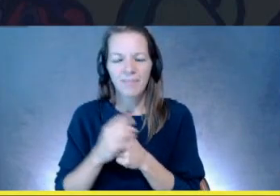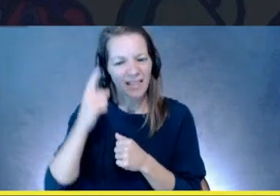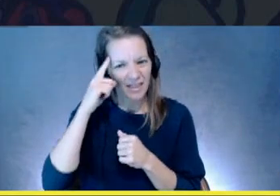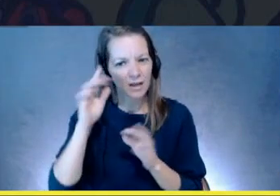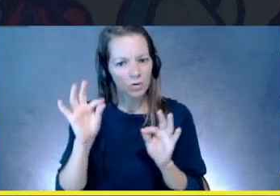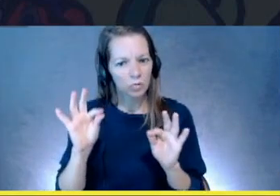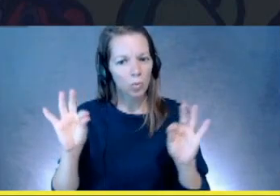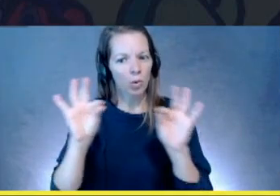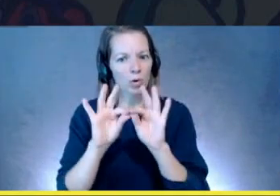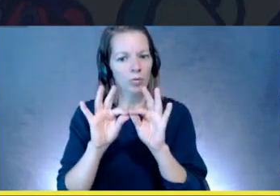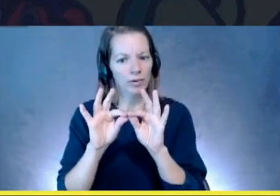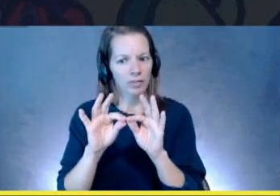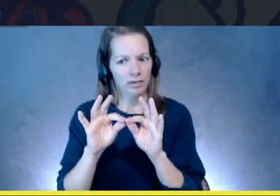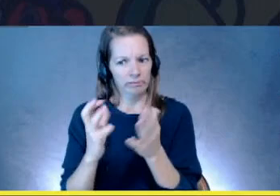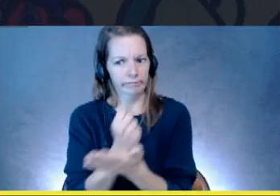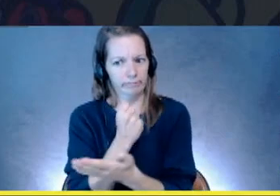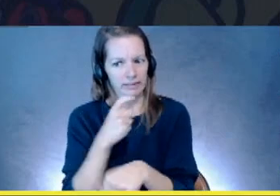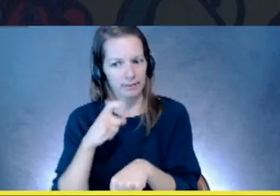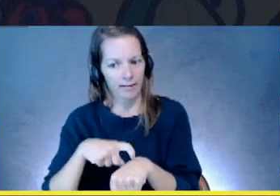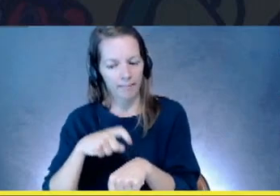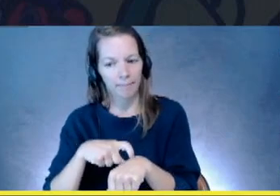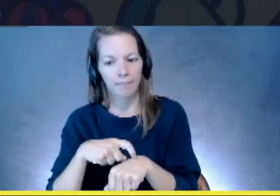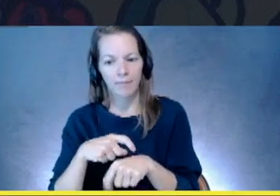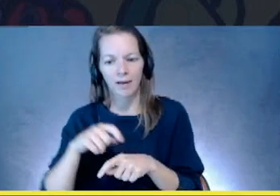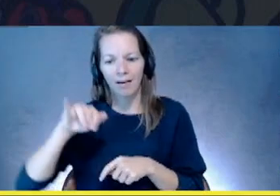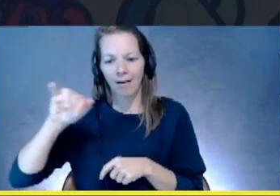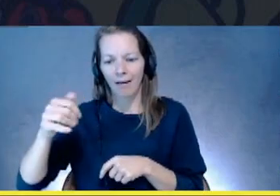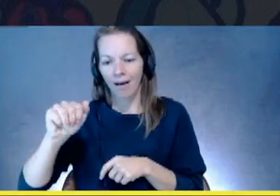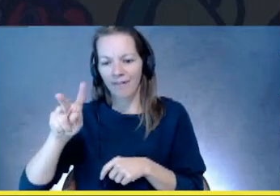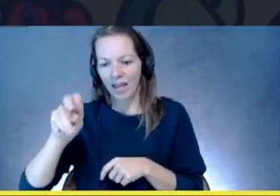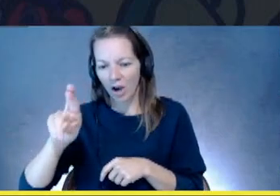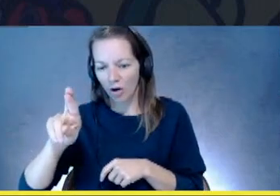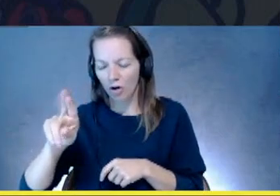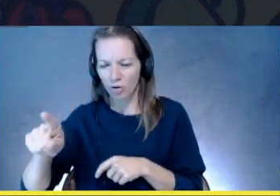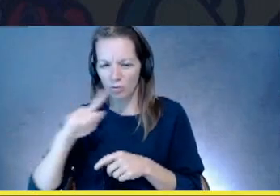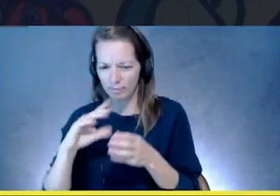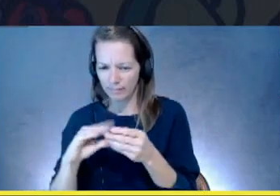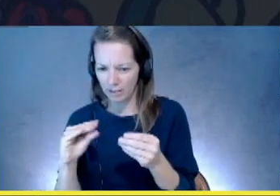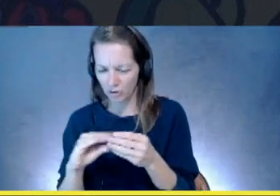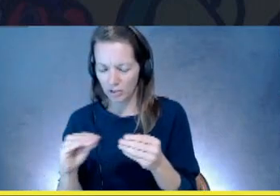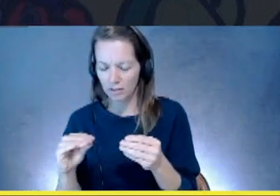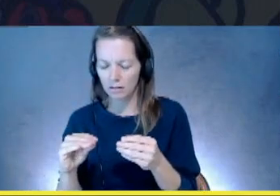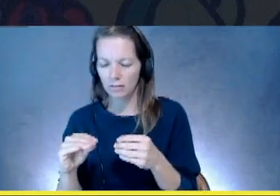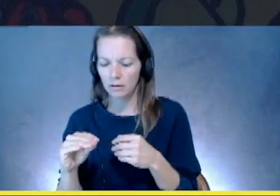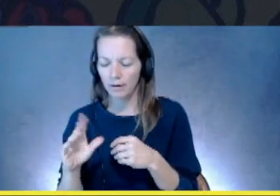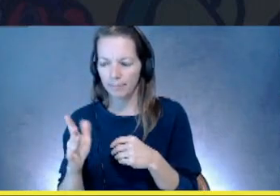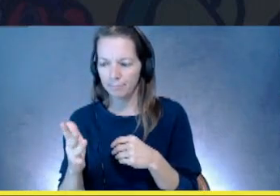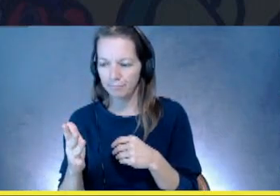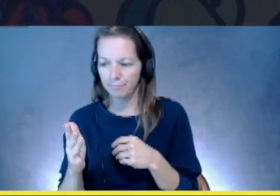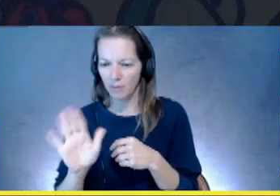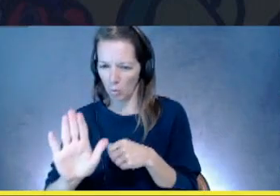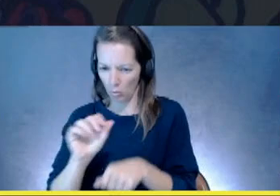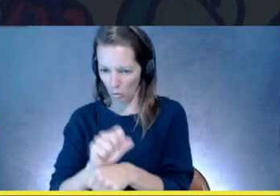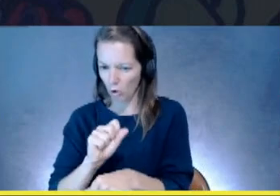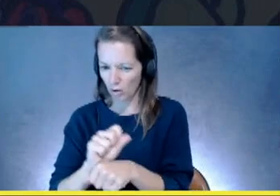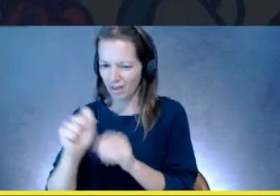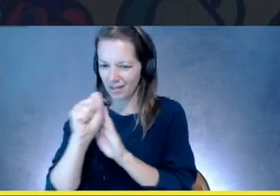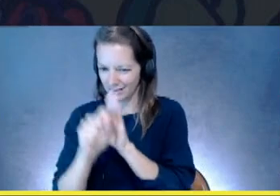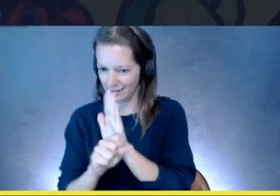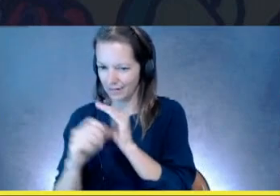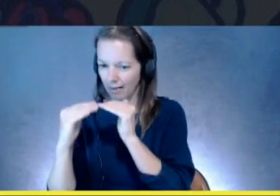moment. Javier, you mentioned earlier your the work you did at the state level on